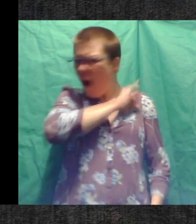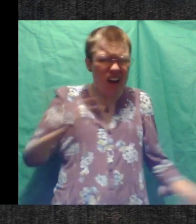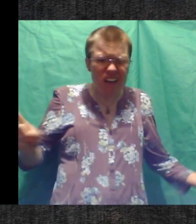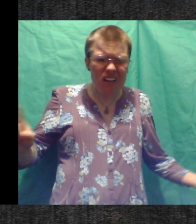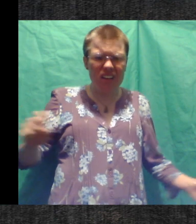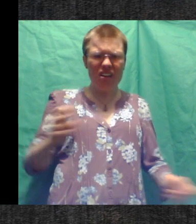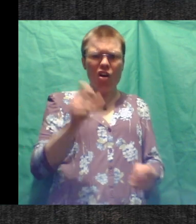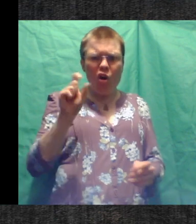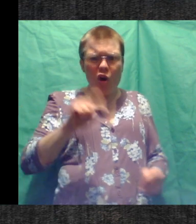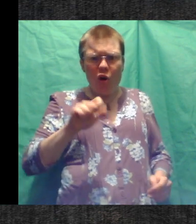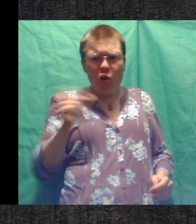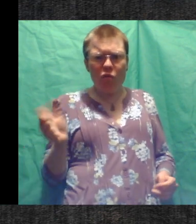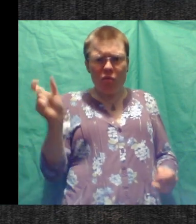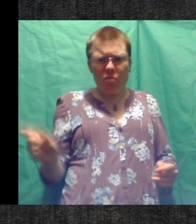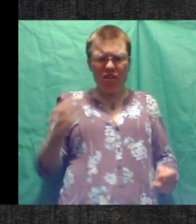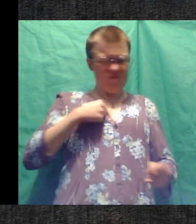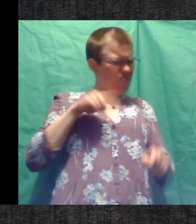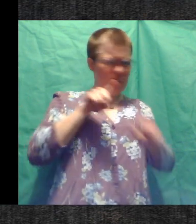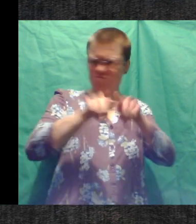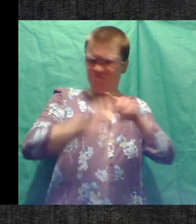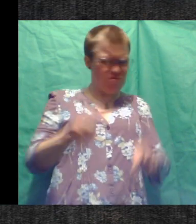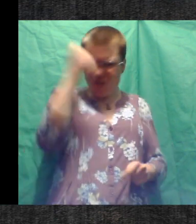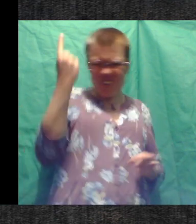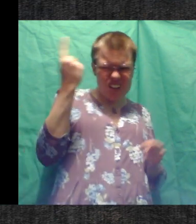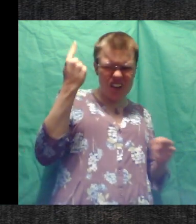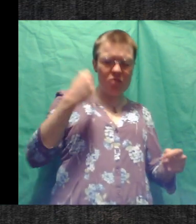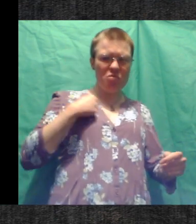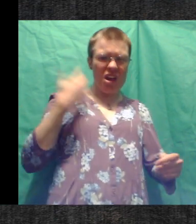now? Why should I? No one else tries to understand me.